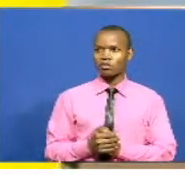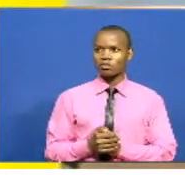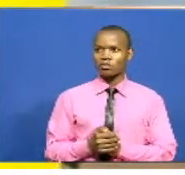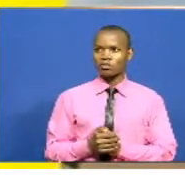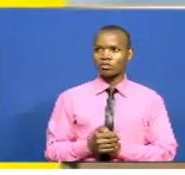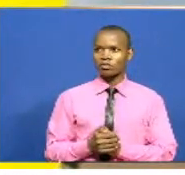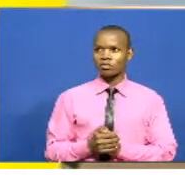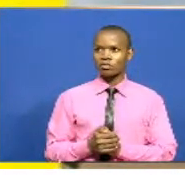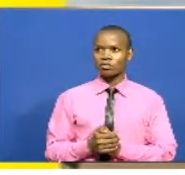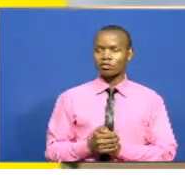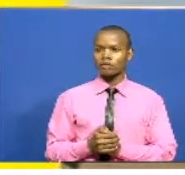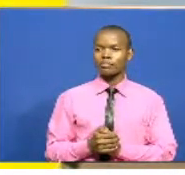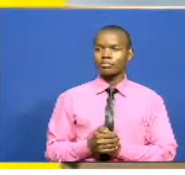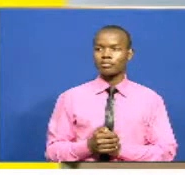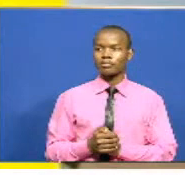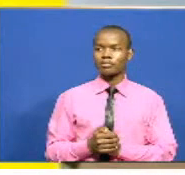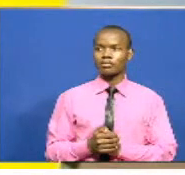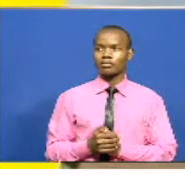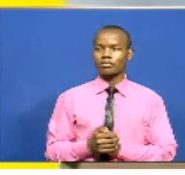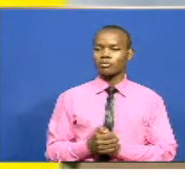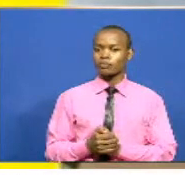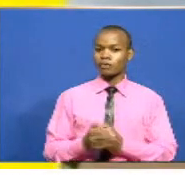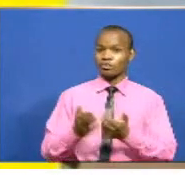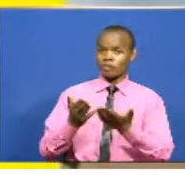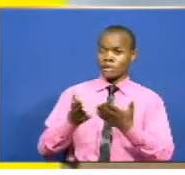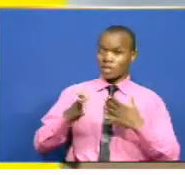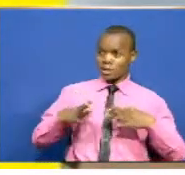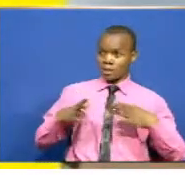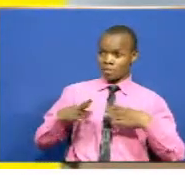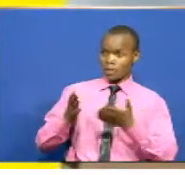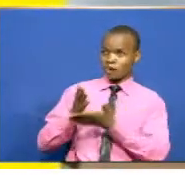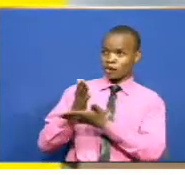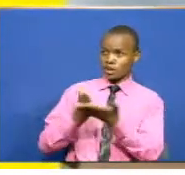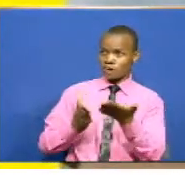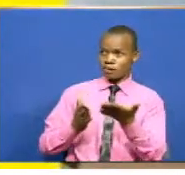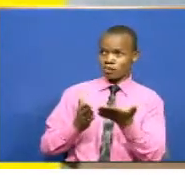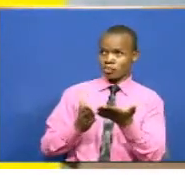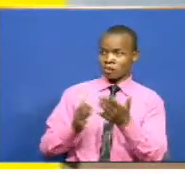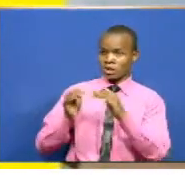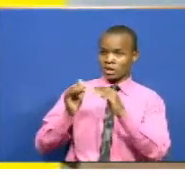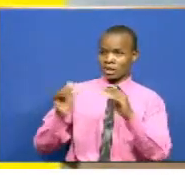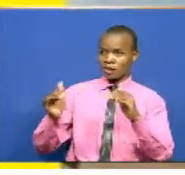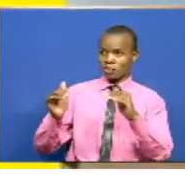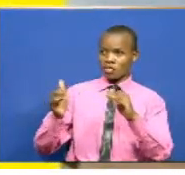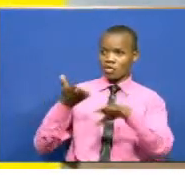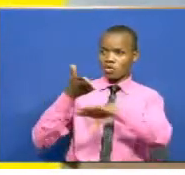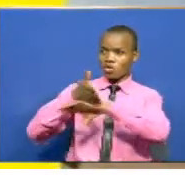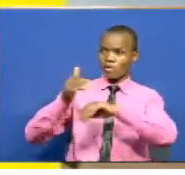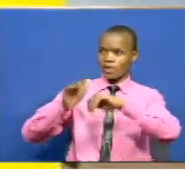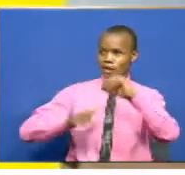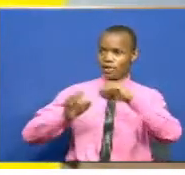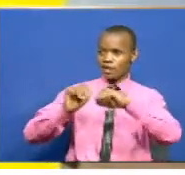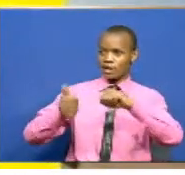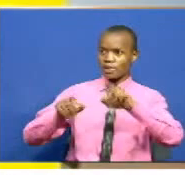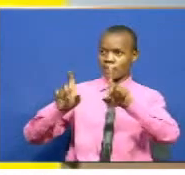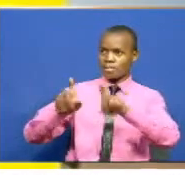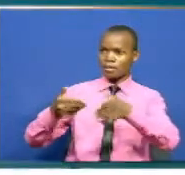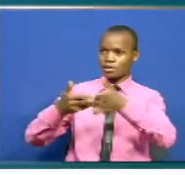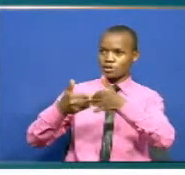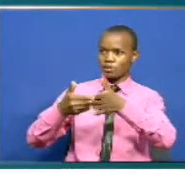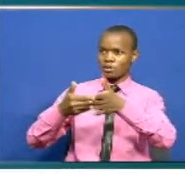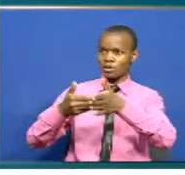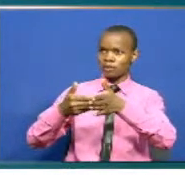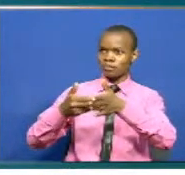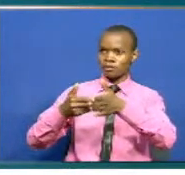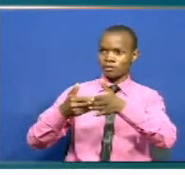as they said, you know, some people are, you know, more equal than others. That must stop. And that